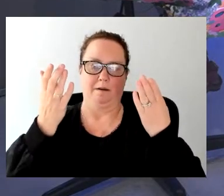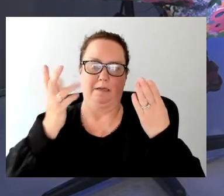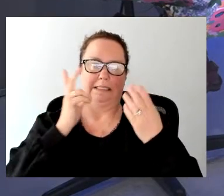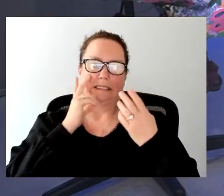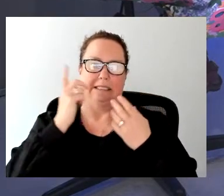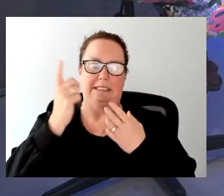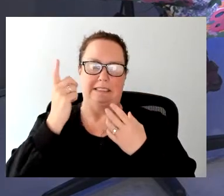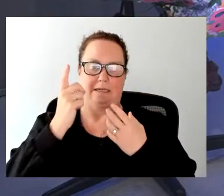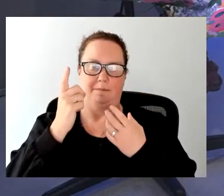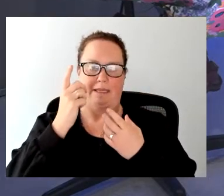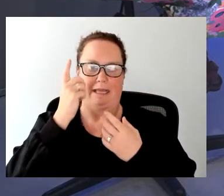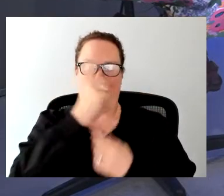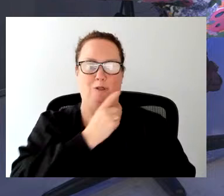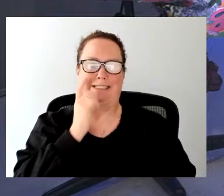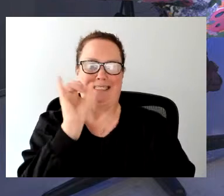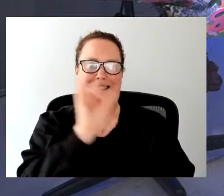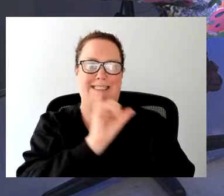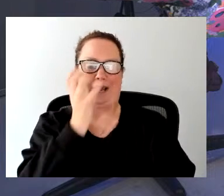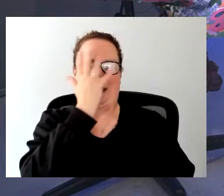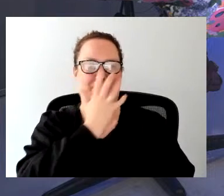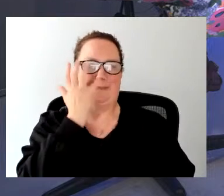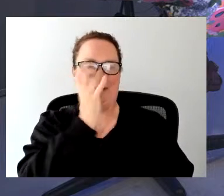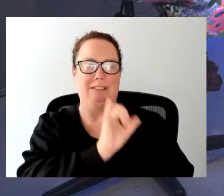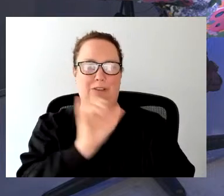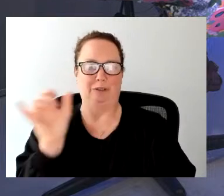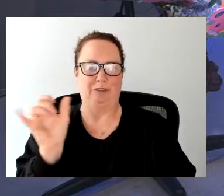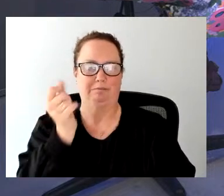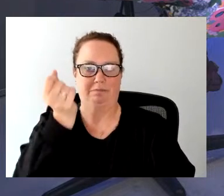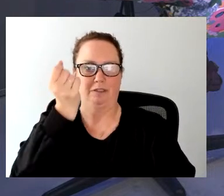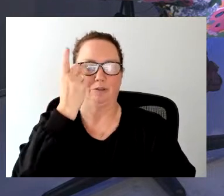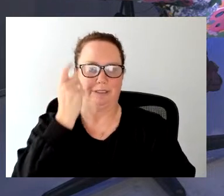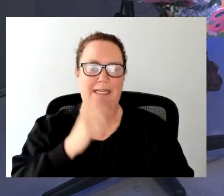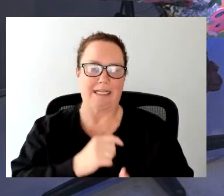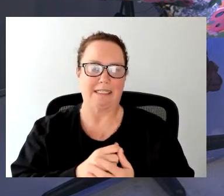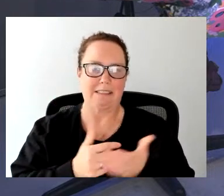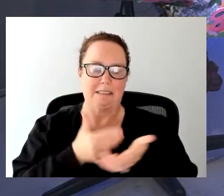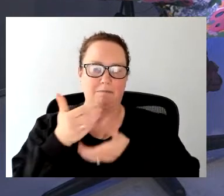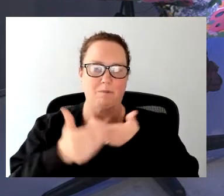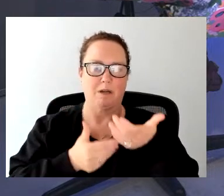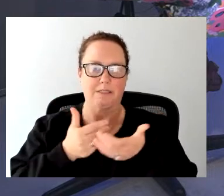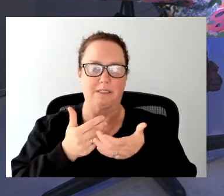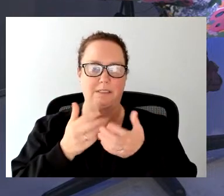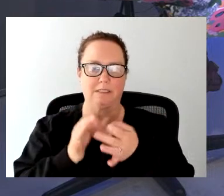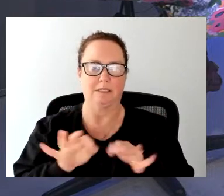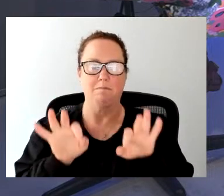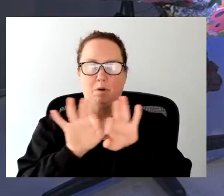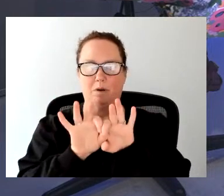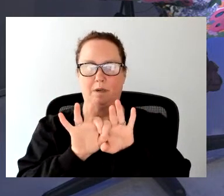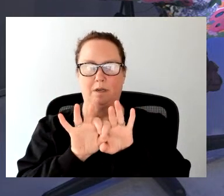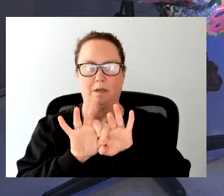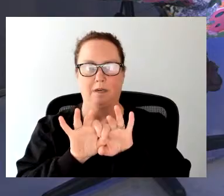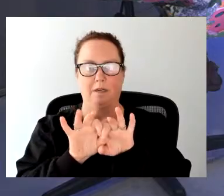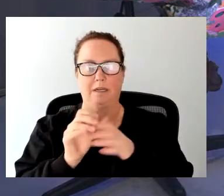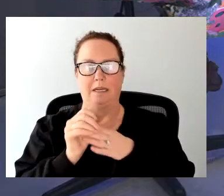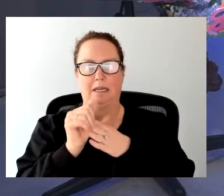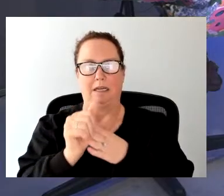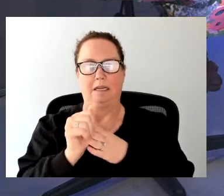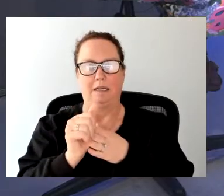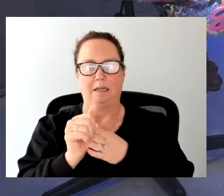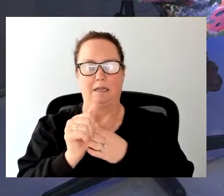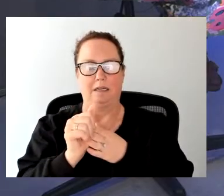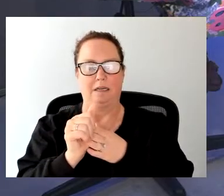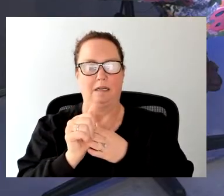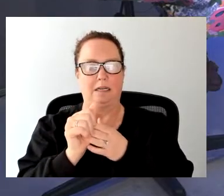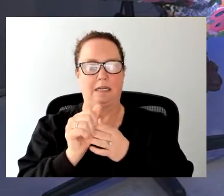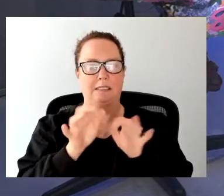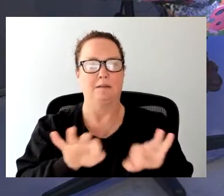looks like you and understands the process is very important, and I think it leads into the next thing, is that it's important to